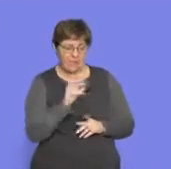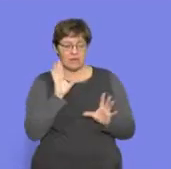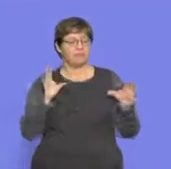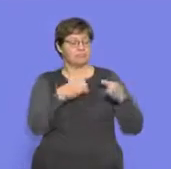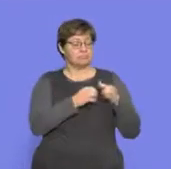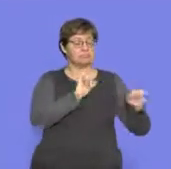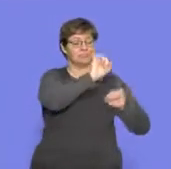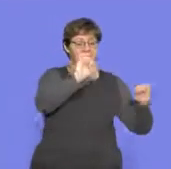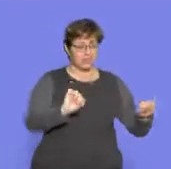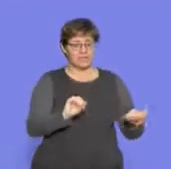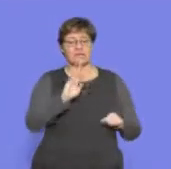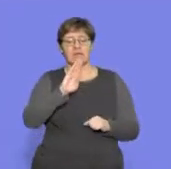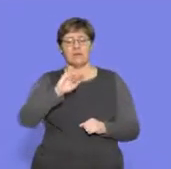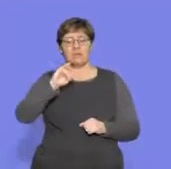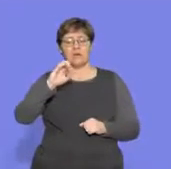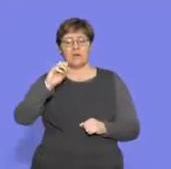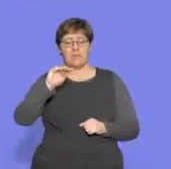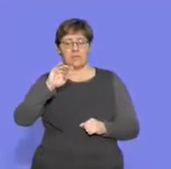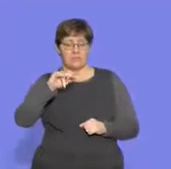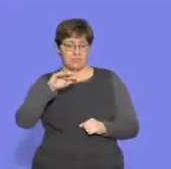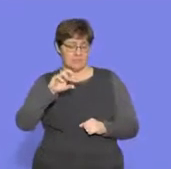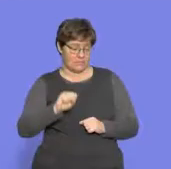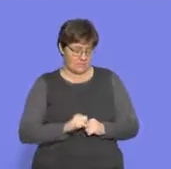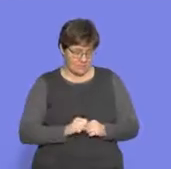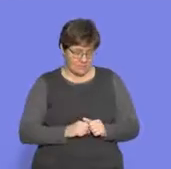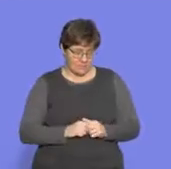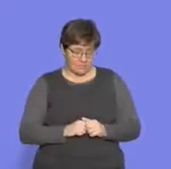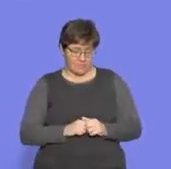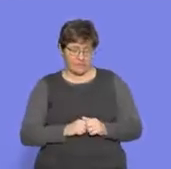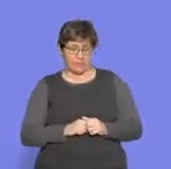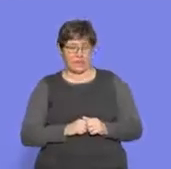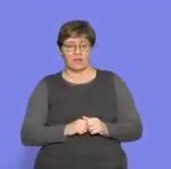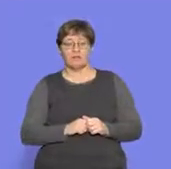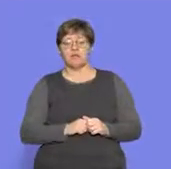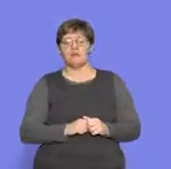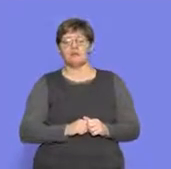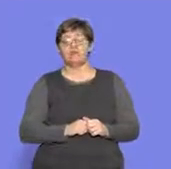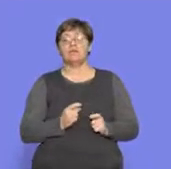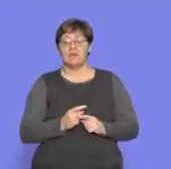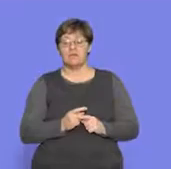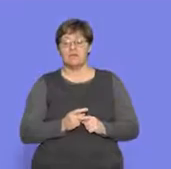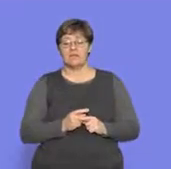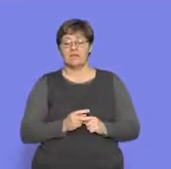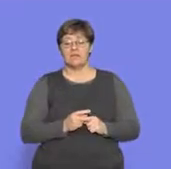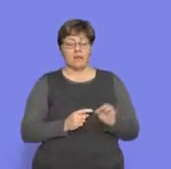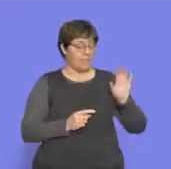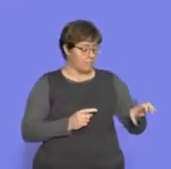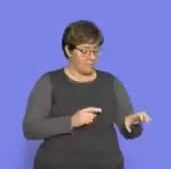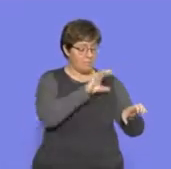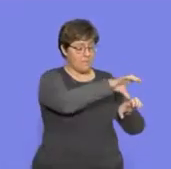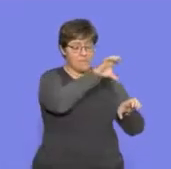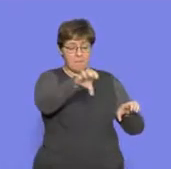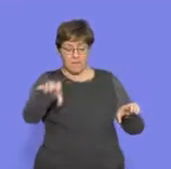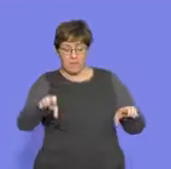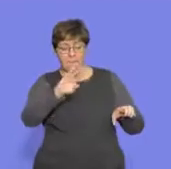as ecosystems interacting with each other as biomes. And then if we take several biomes and we put them